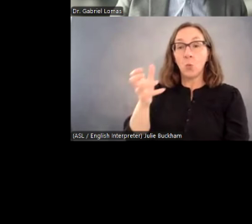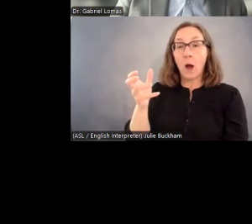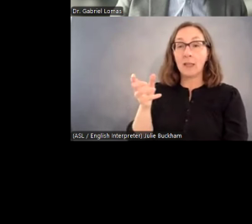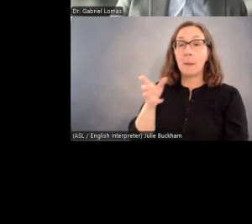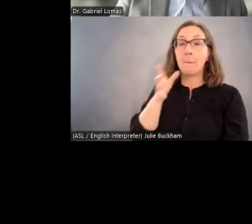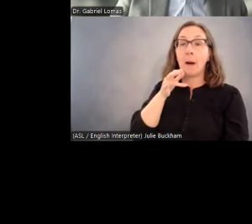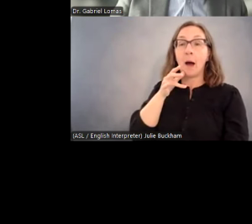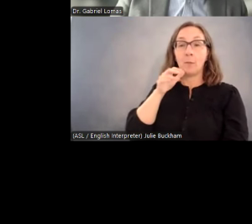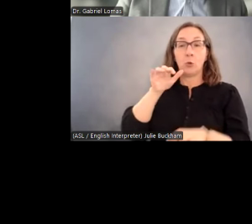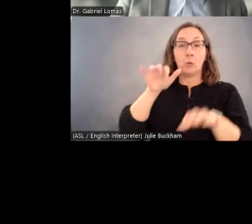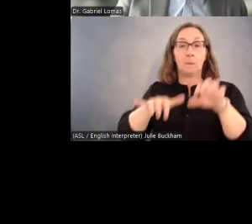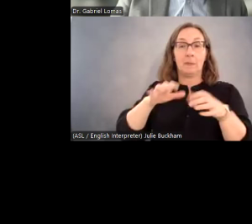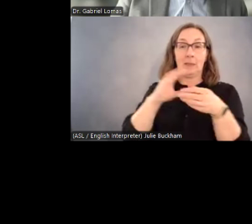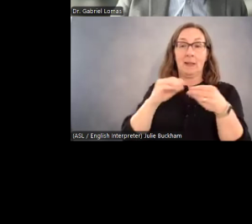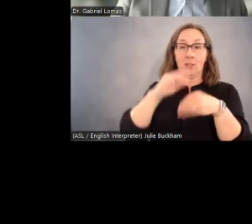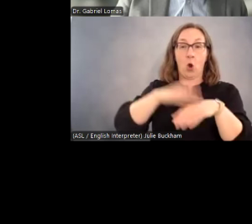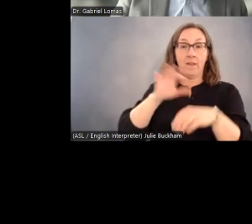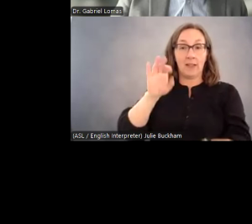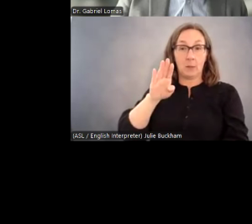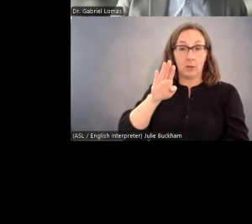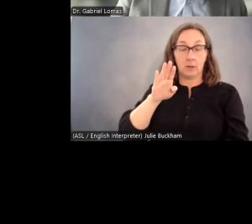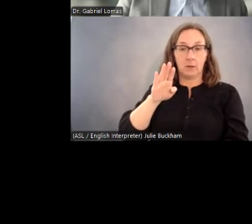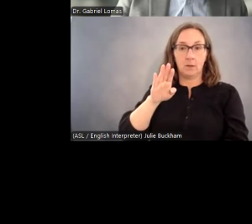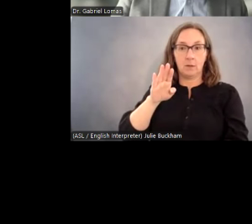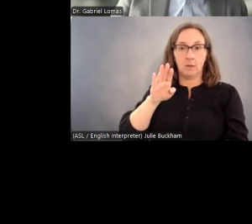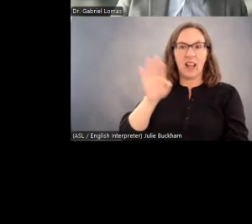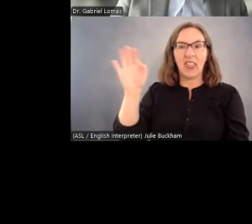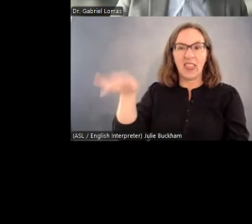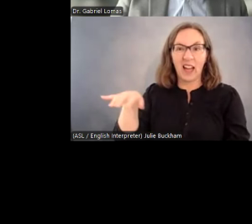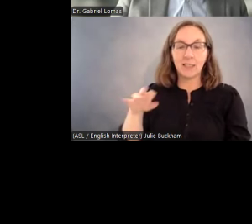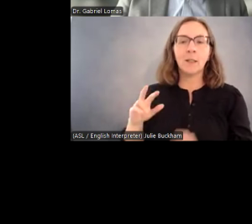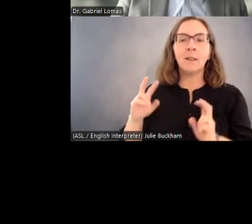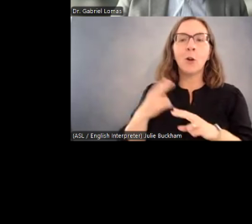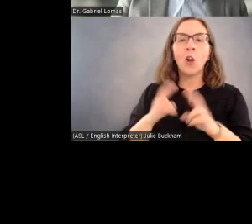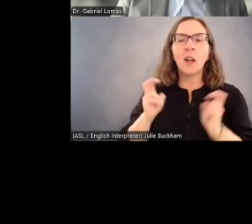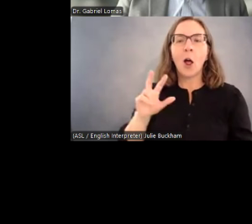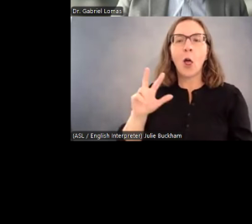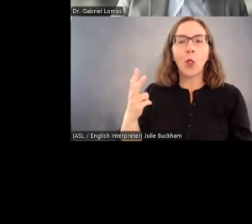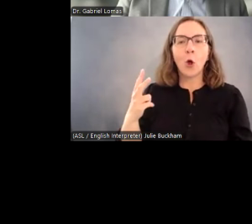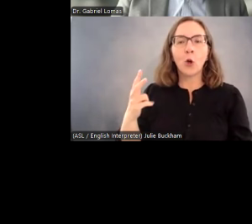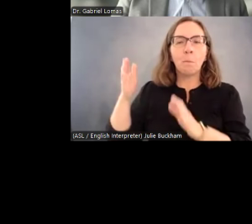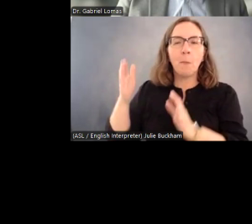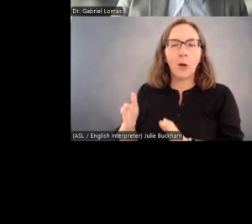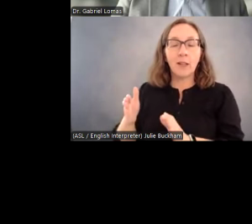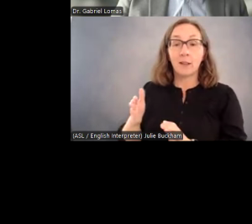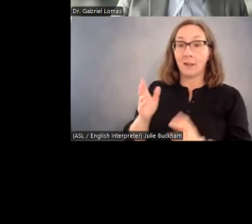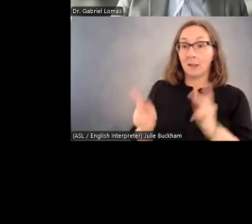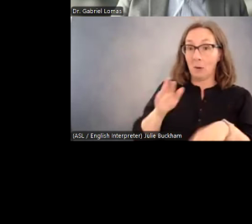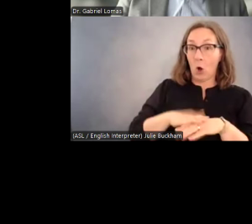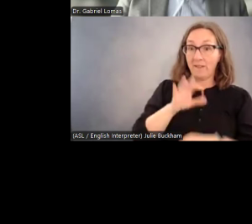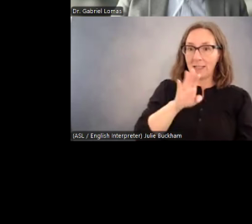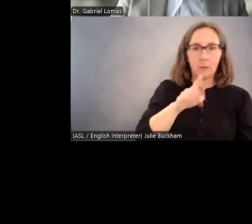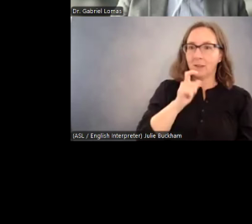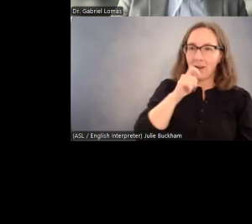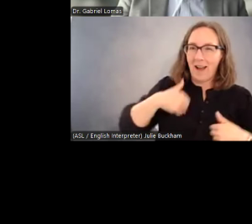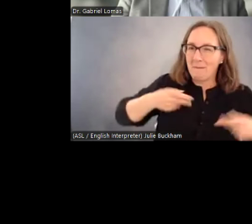Facebook. That was found out. That would be considered third party because people on Facebook are not given permission